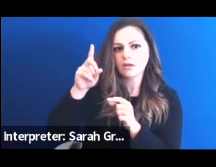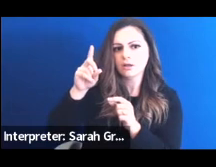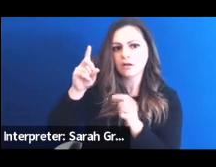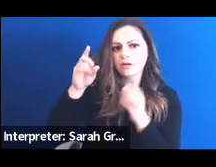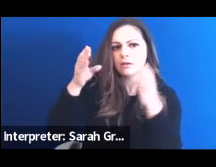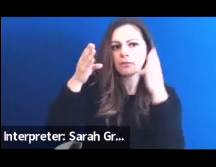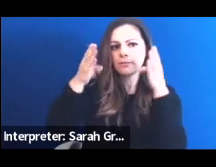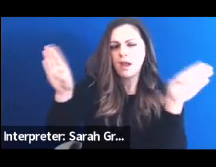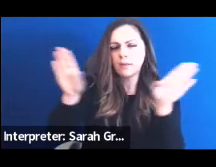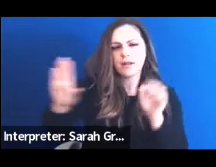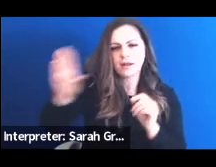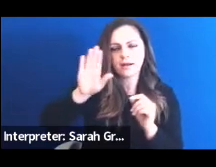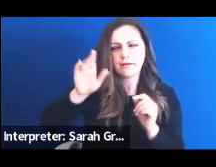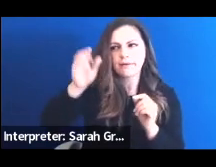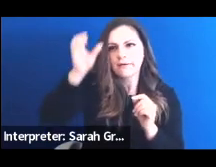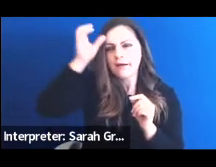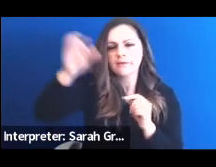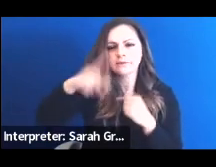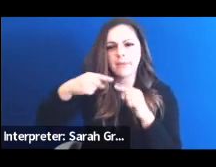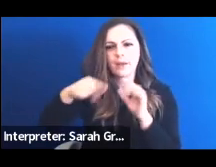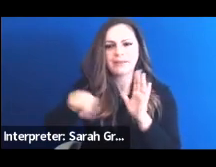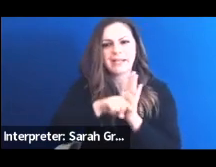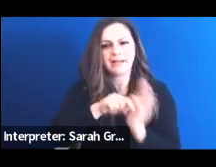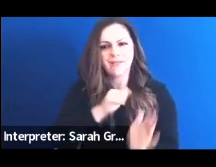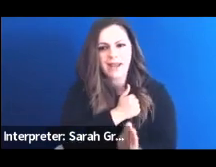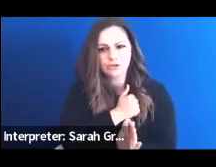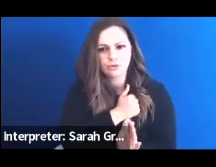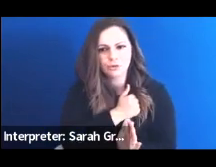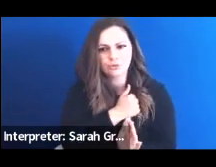in recovery have about using medication to treat it.